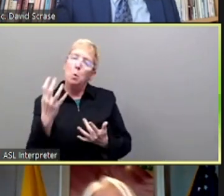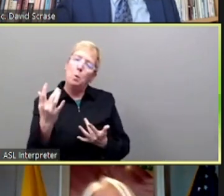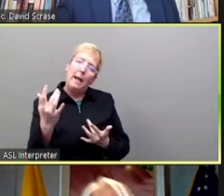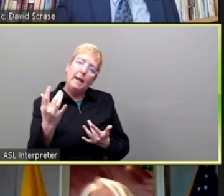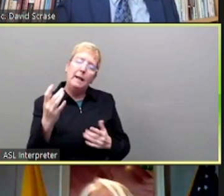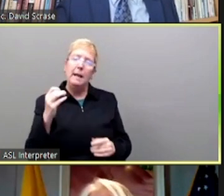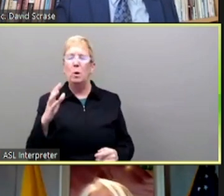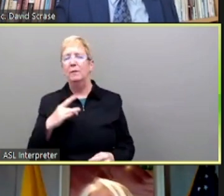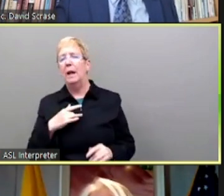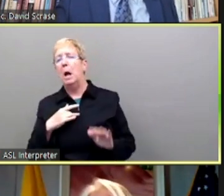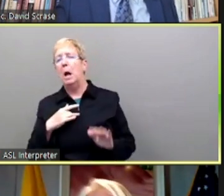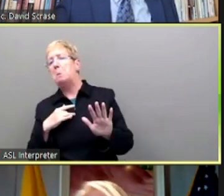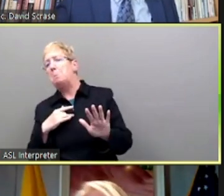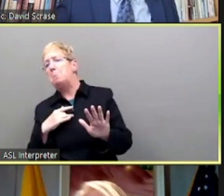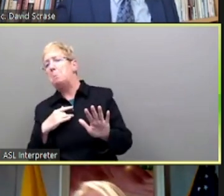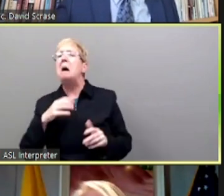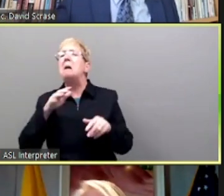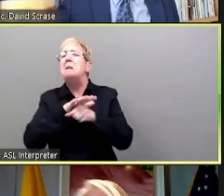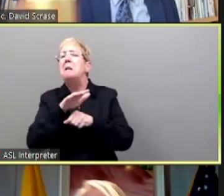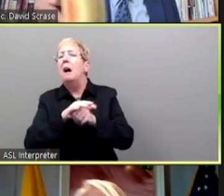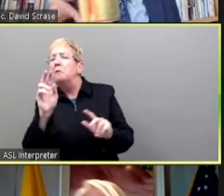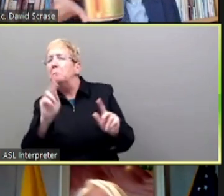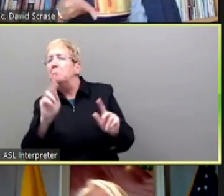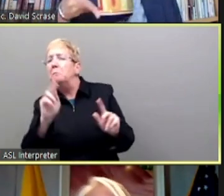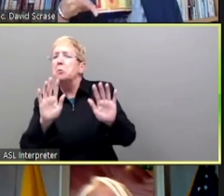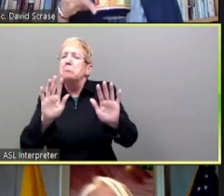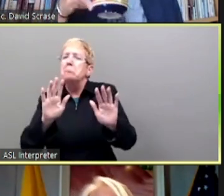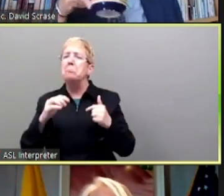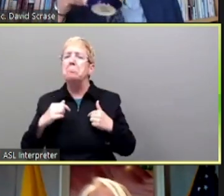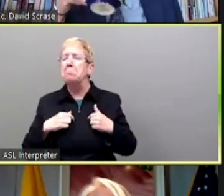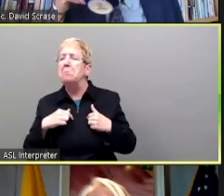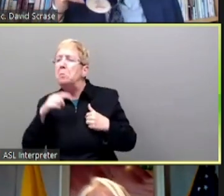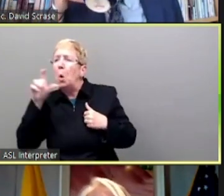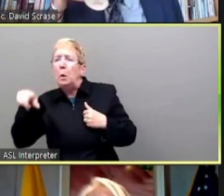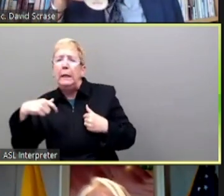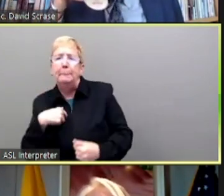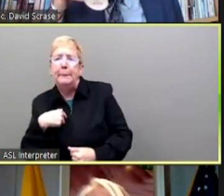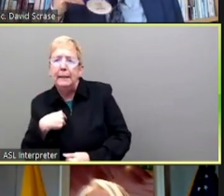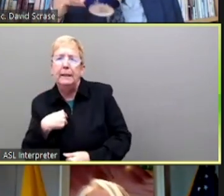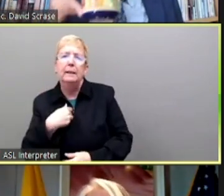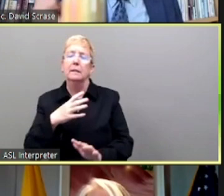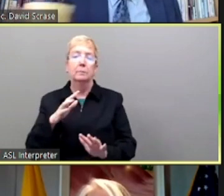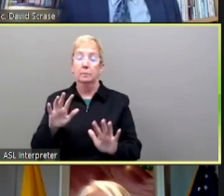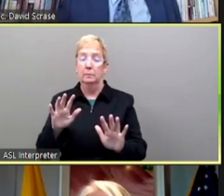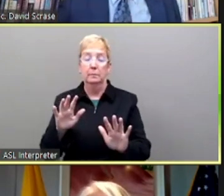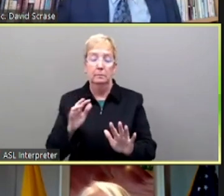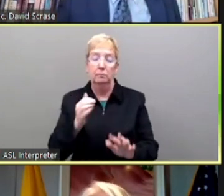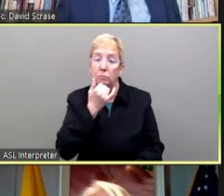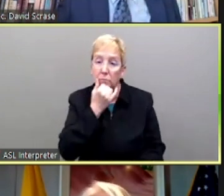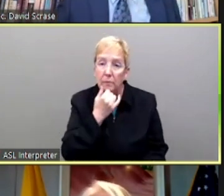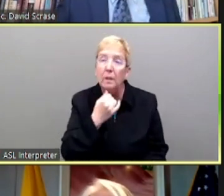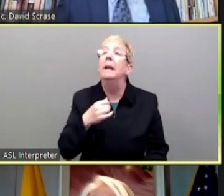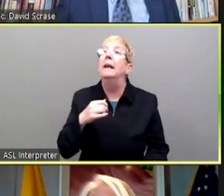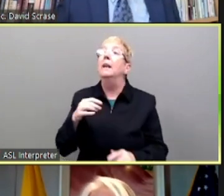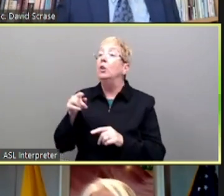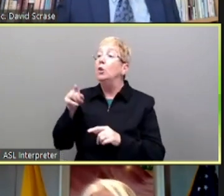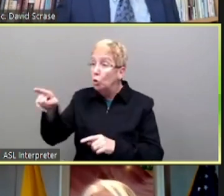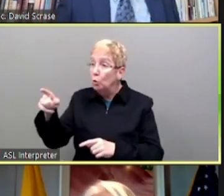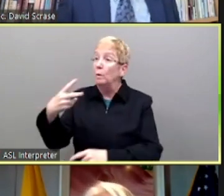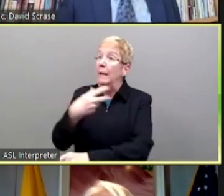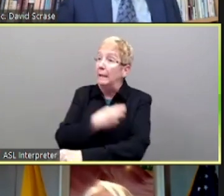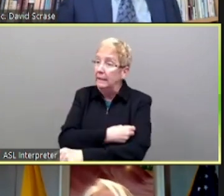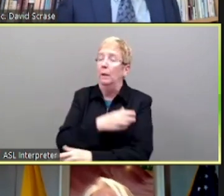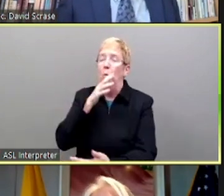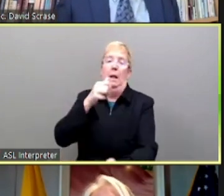people vaccinated, that doing your part wouldn't make a difference, it absolutely does. And this